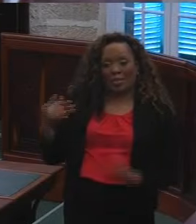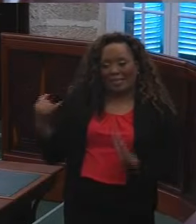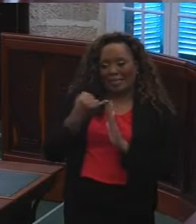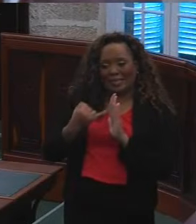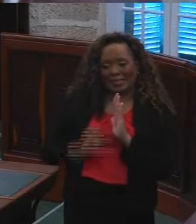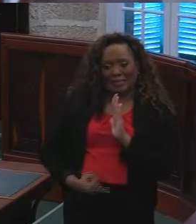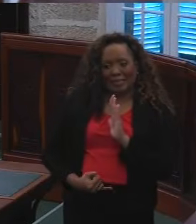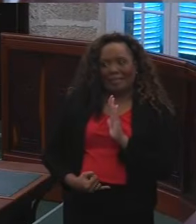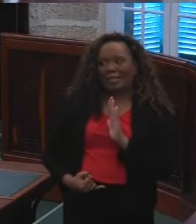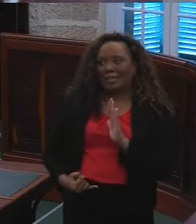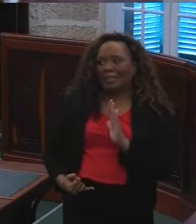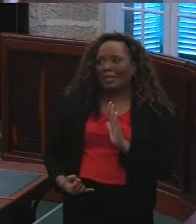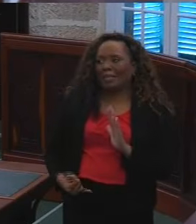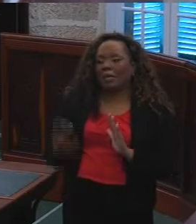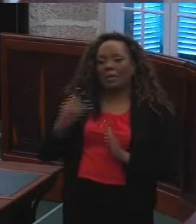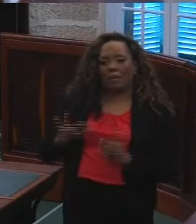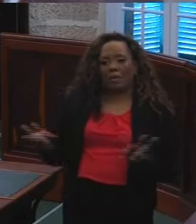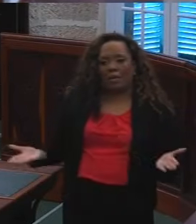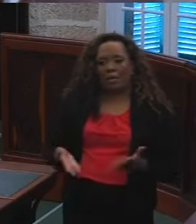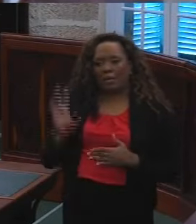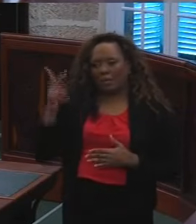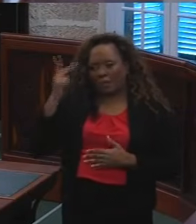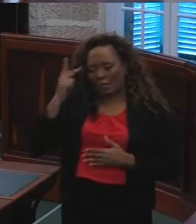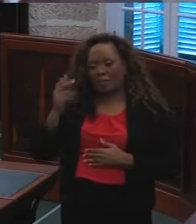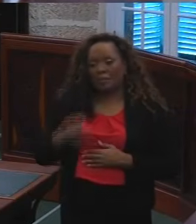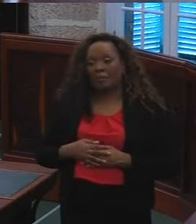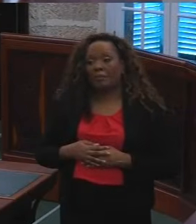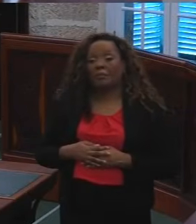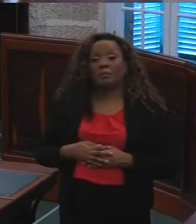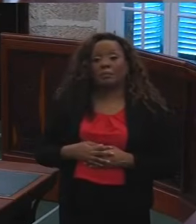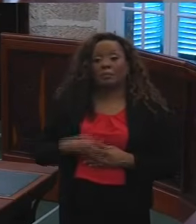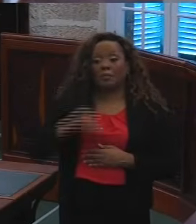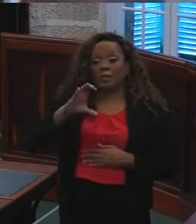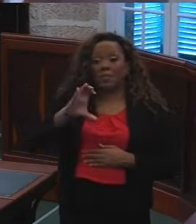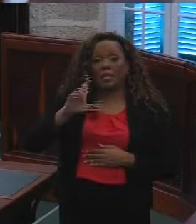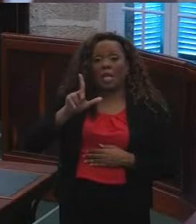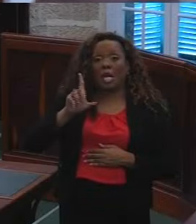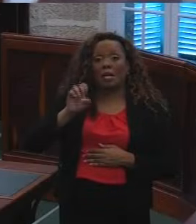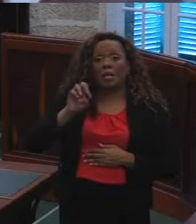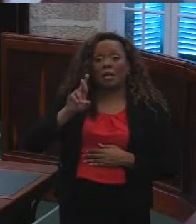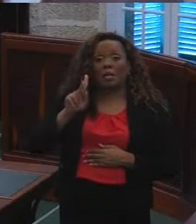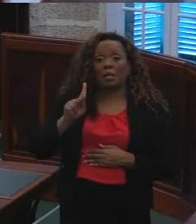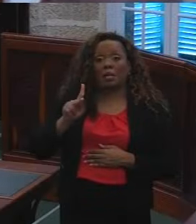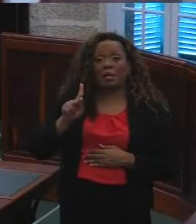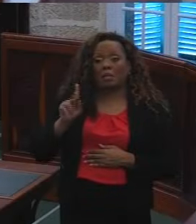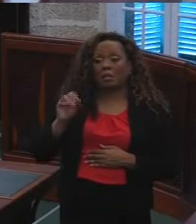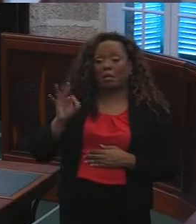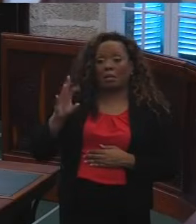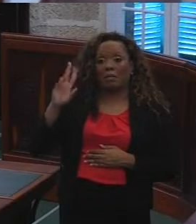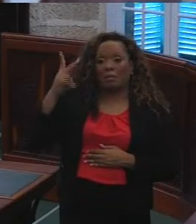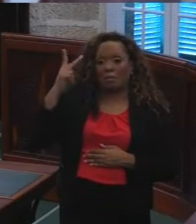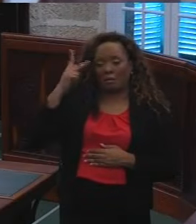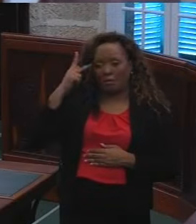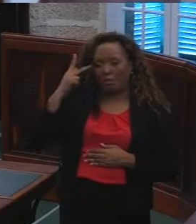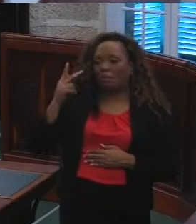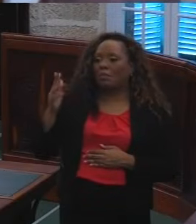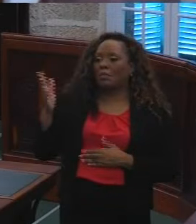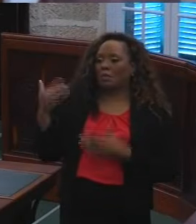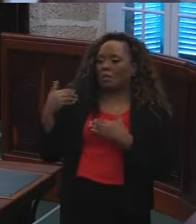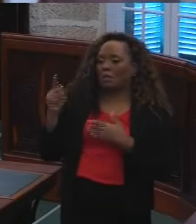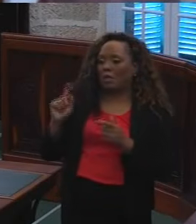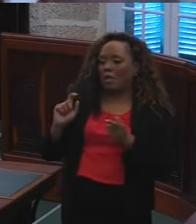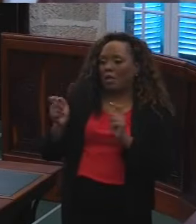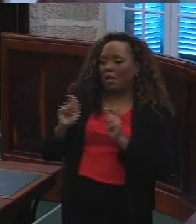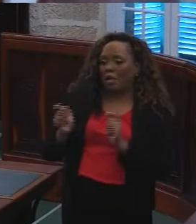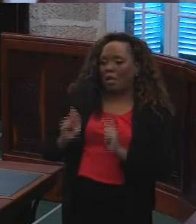have the drawings, thanks to the Clerk of Parliament, so that we can start making the changes necessary to accommodate those persons with disability